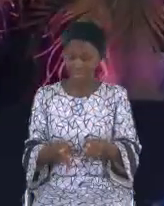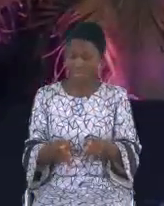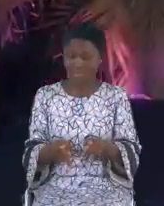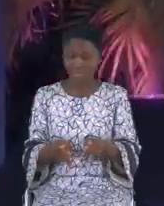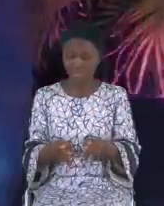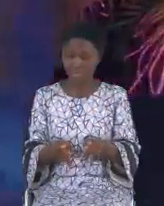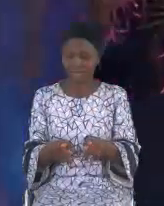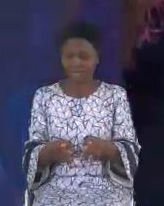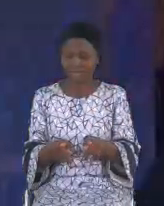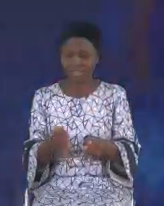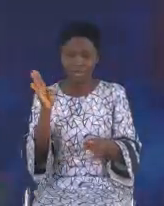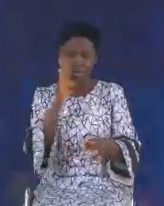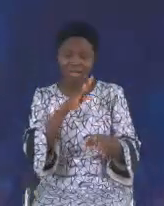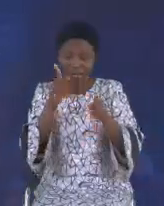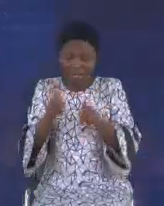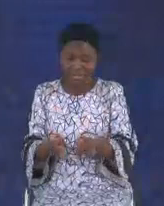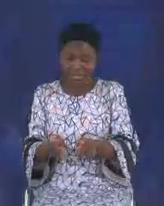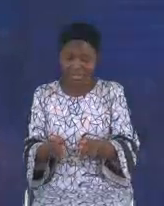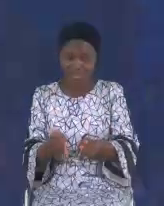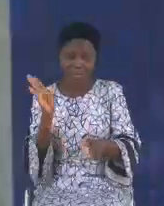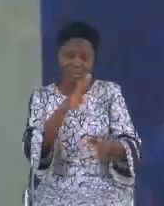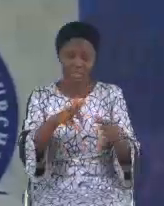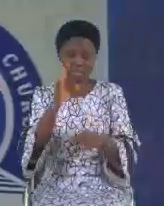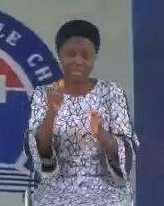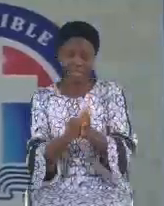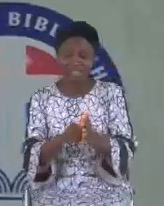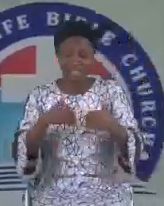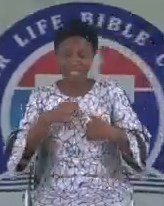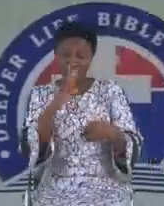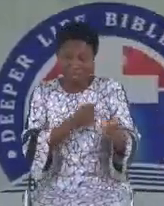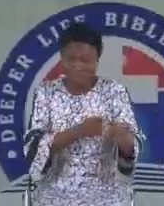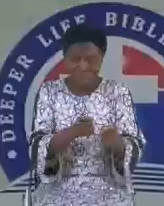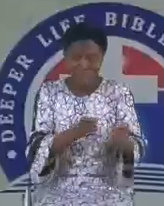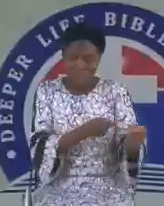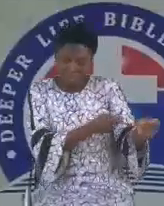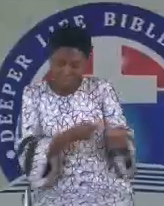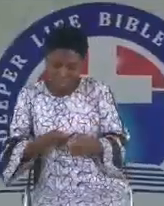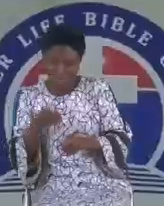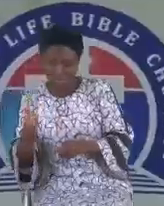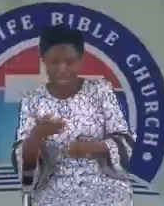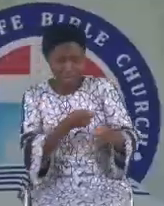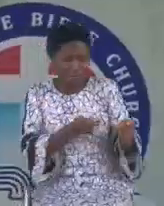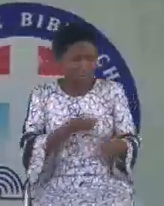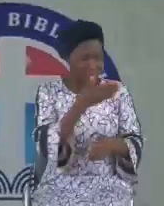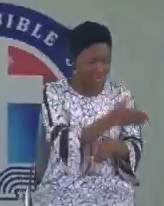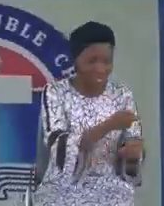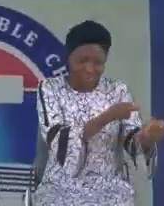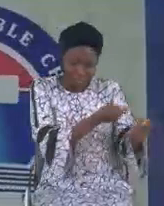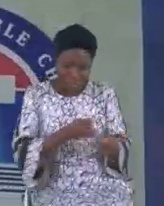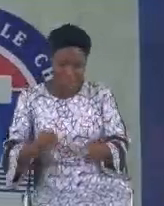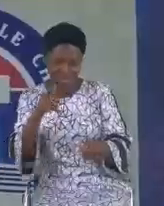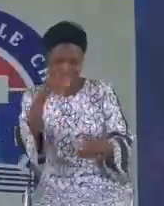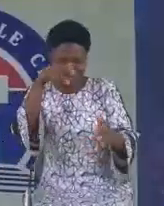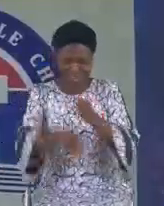been driving you here, driving you there, dragging you here, pulling you down, and making your